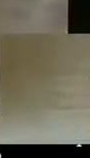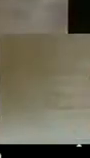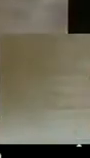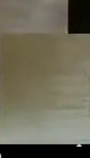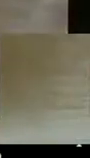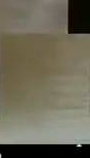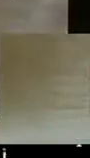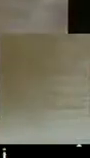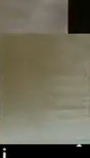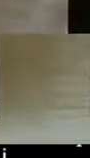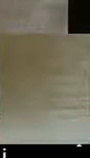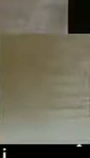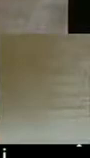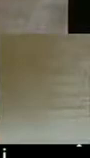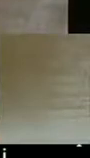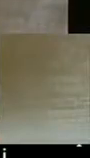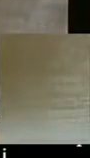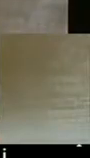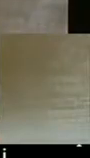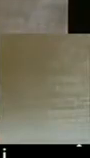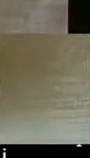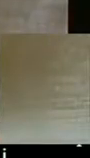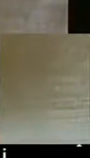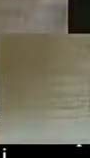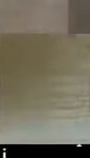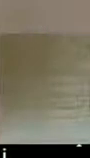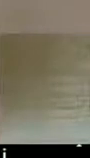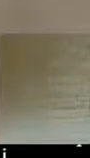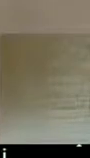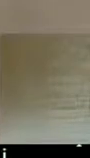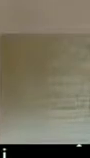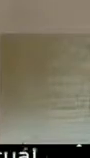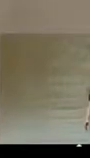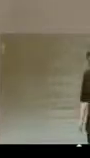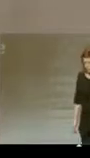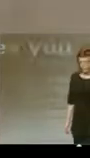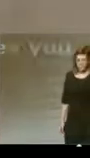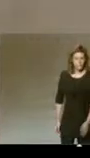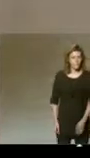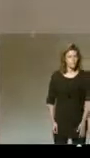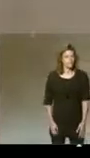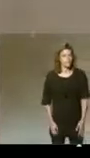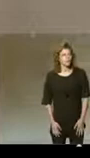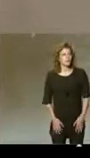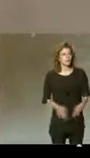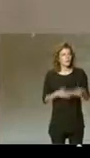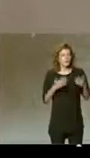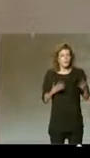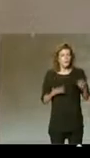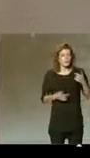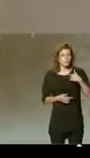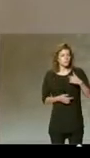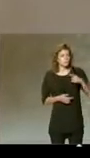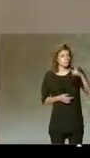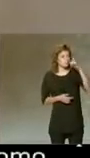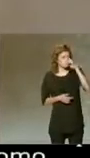measure it regarding how much time it takes you to get cured. I really like to use something as an